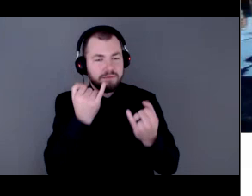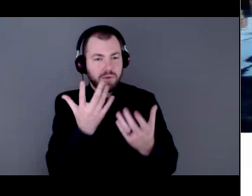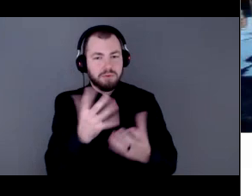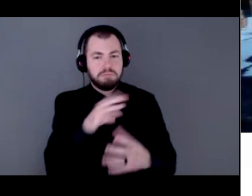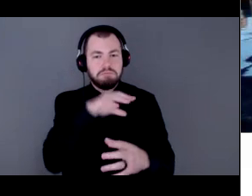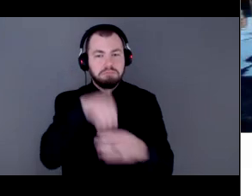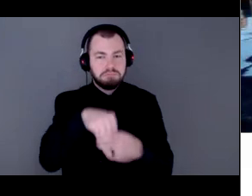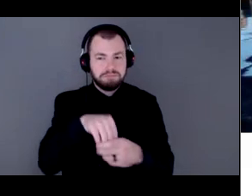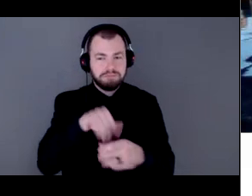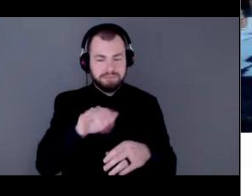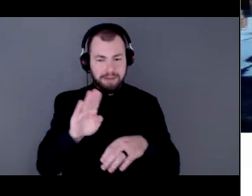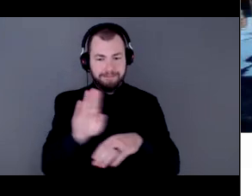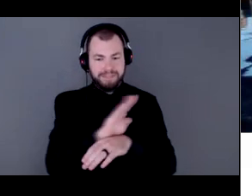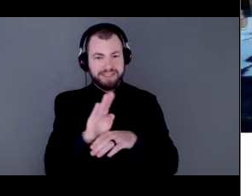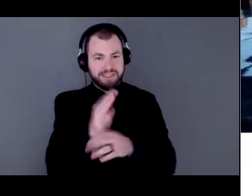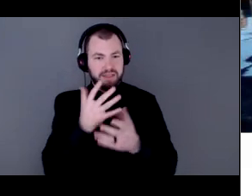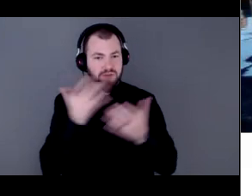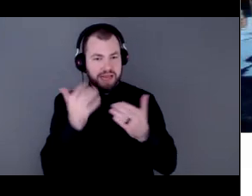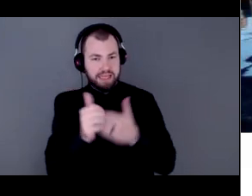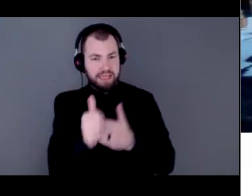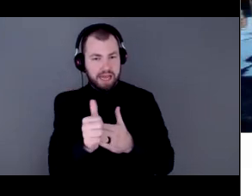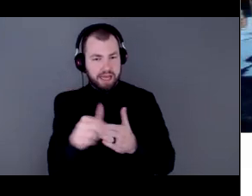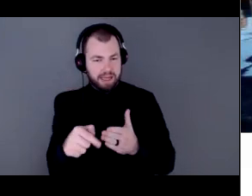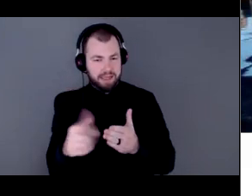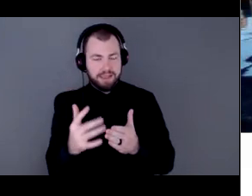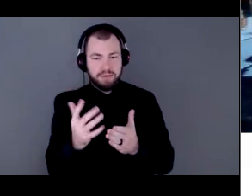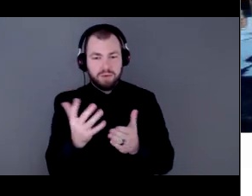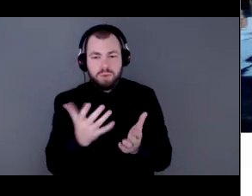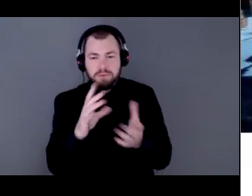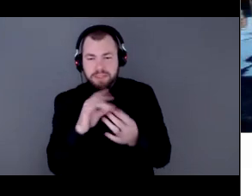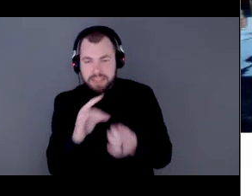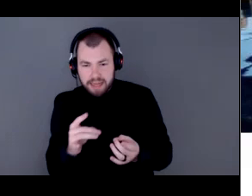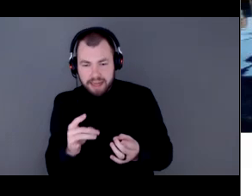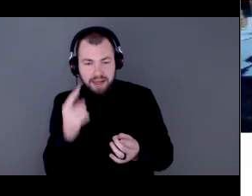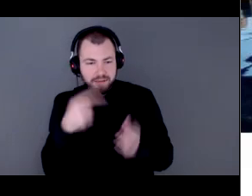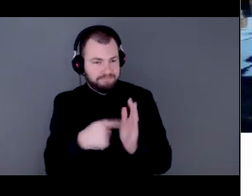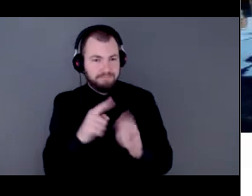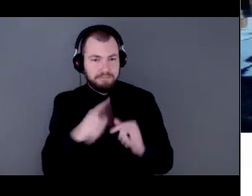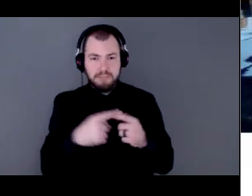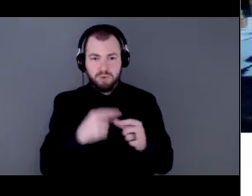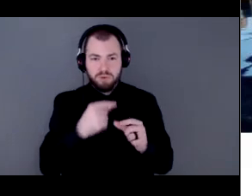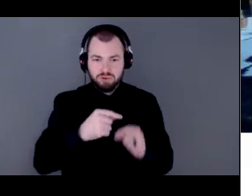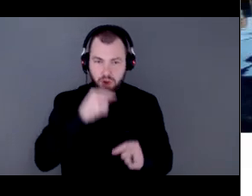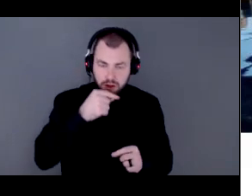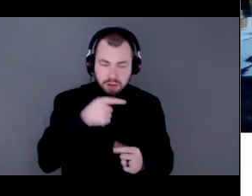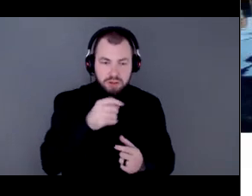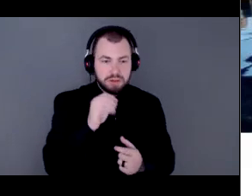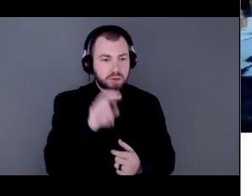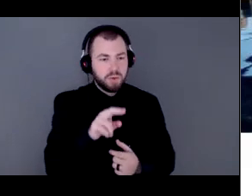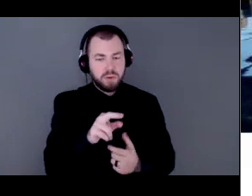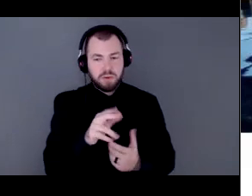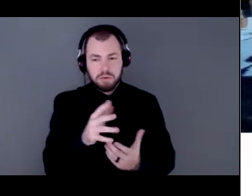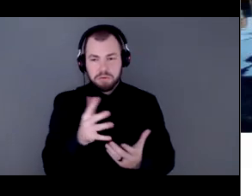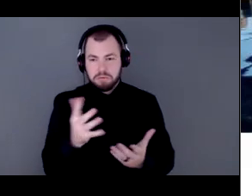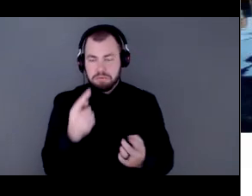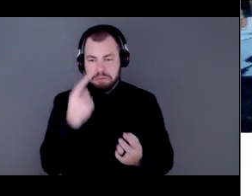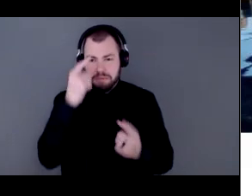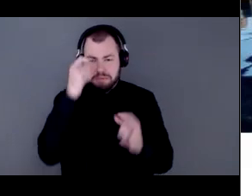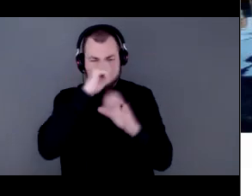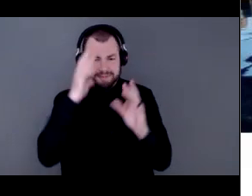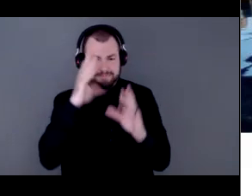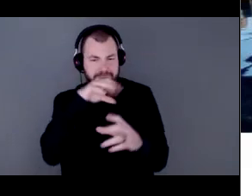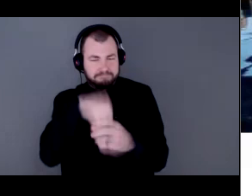friendly guide, like in terms of what you might say, for instance, about straws or whatever you are thinking might go in that?